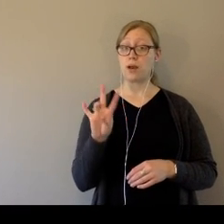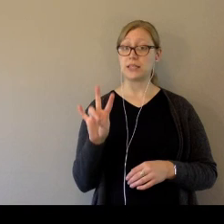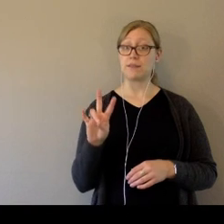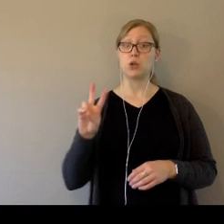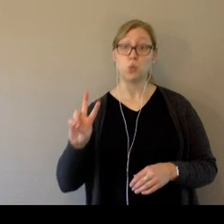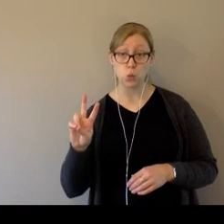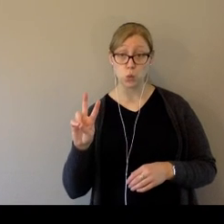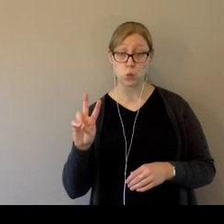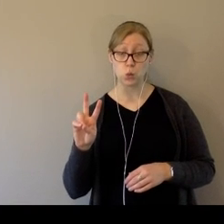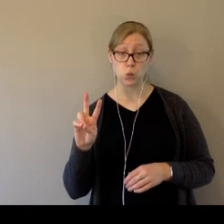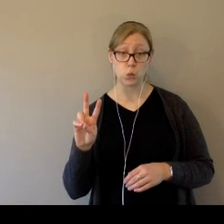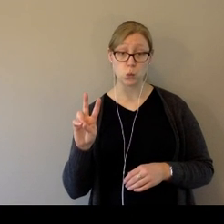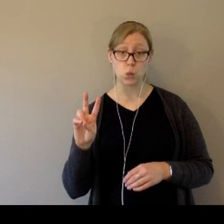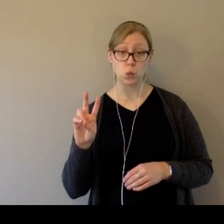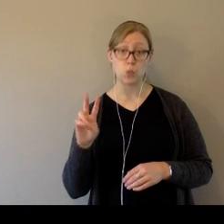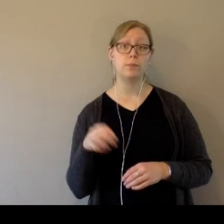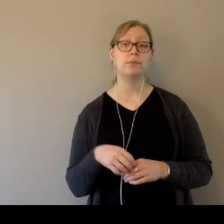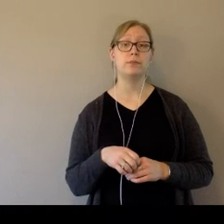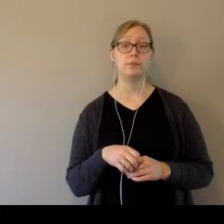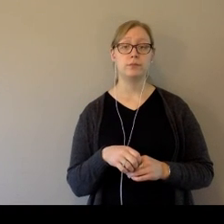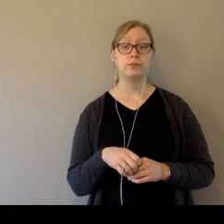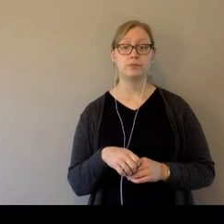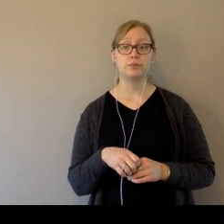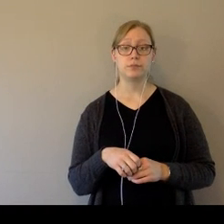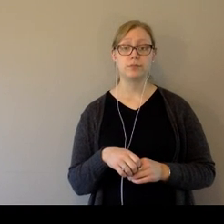5.03472. So it's